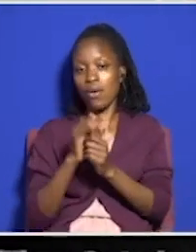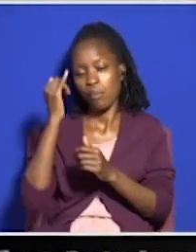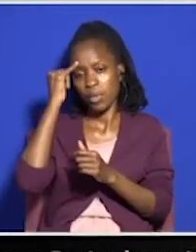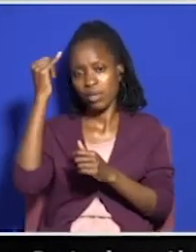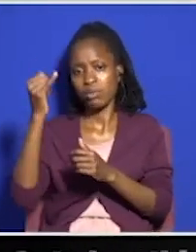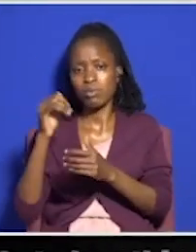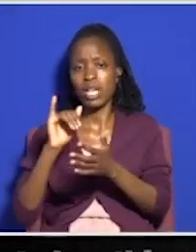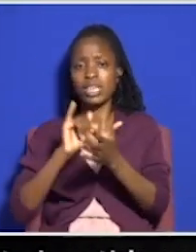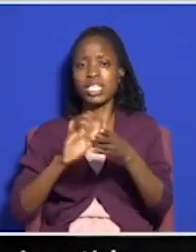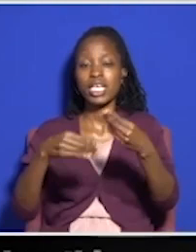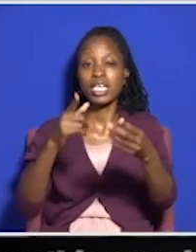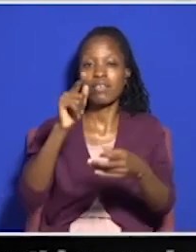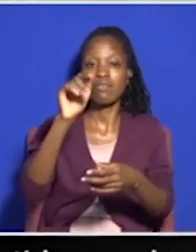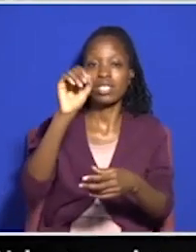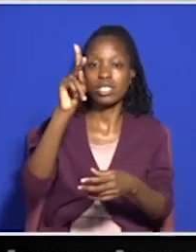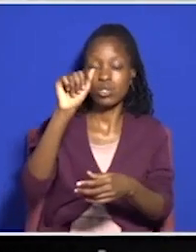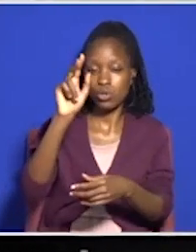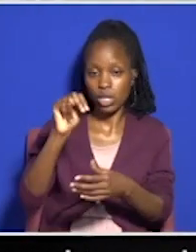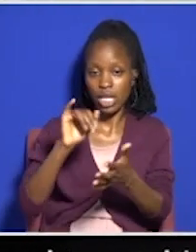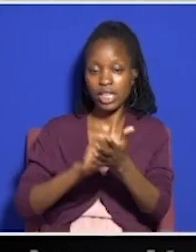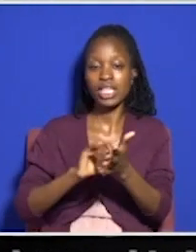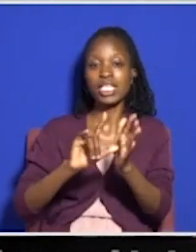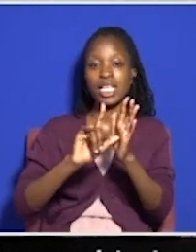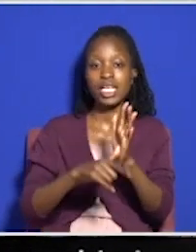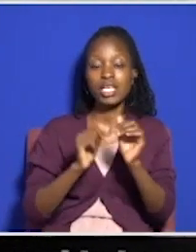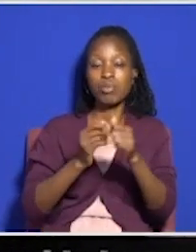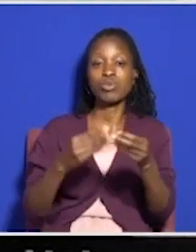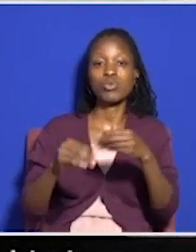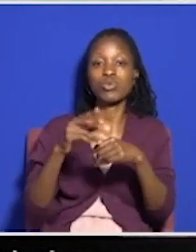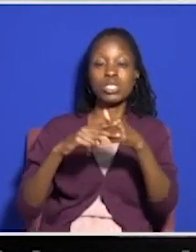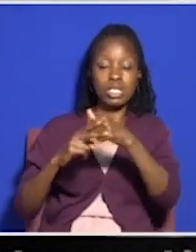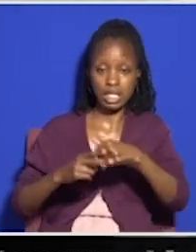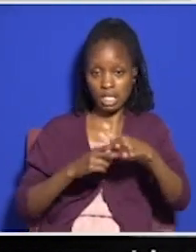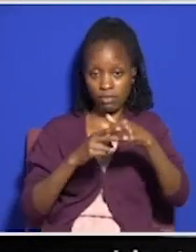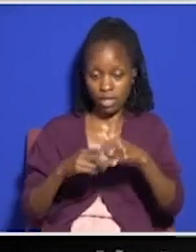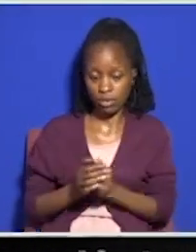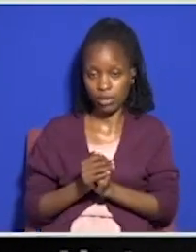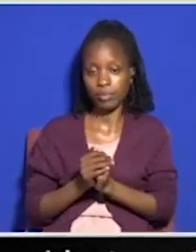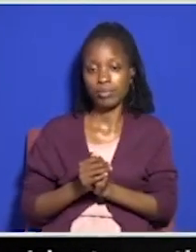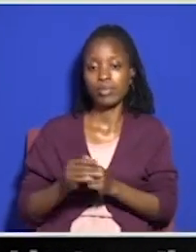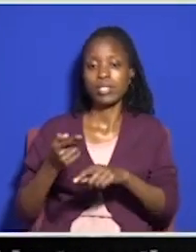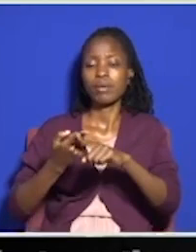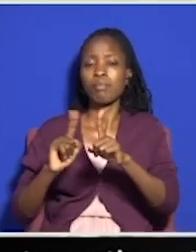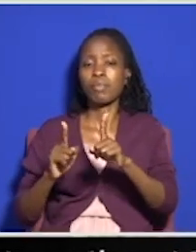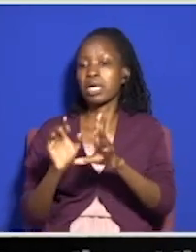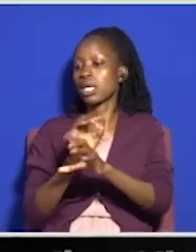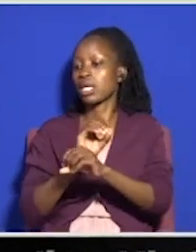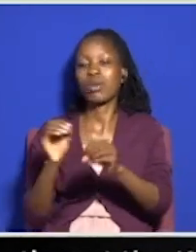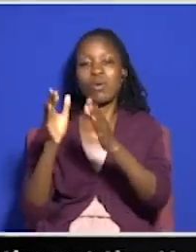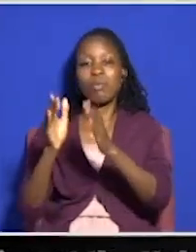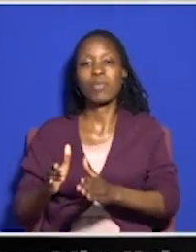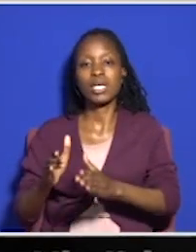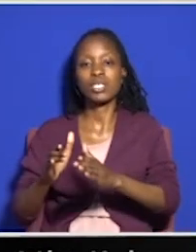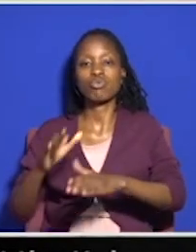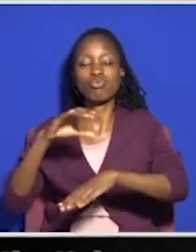of tokens, which allegedly amounts to about 7,000 shillings when converted. However, none of the participants has